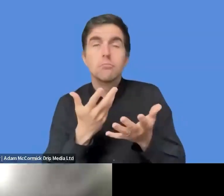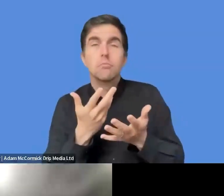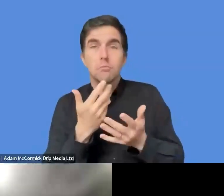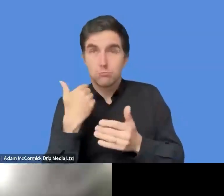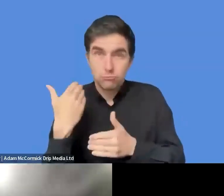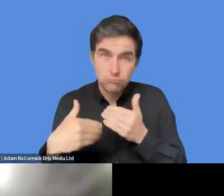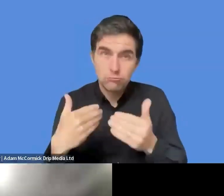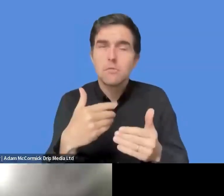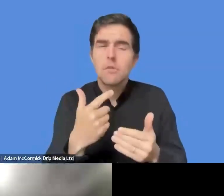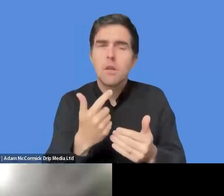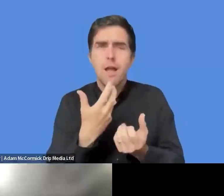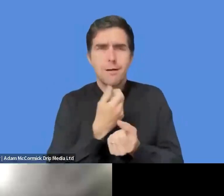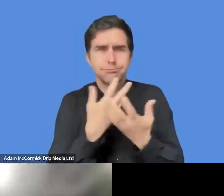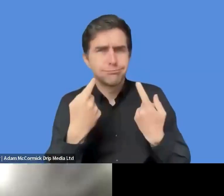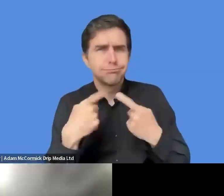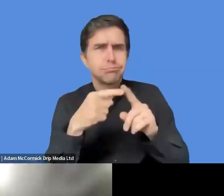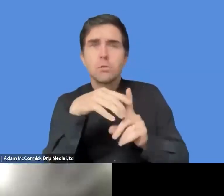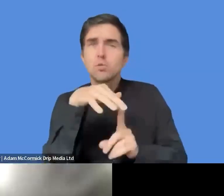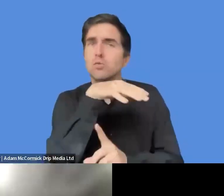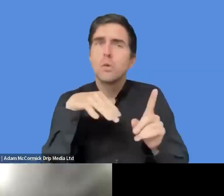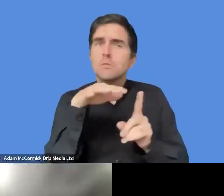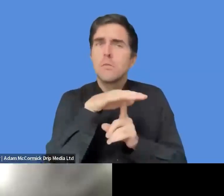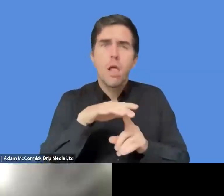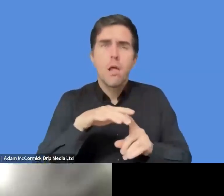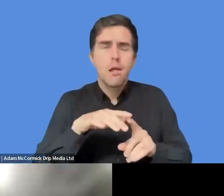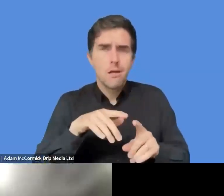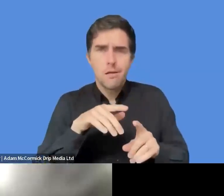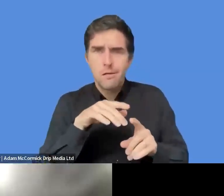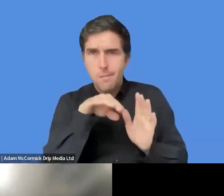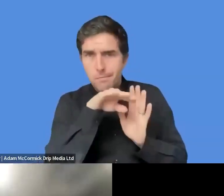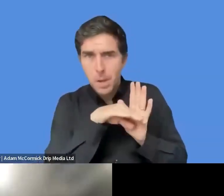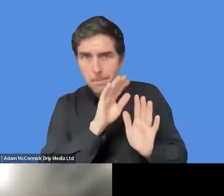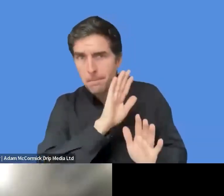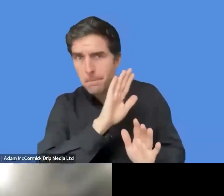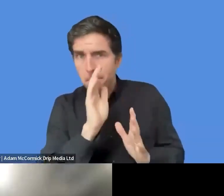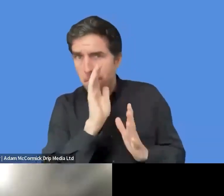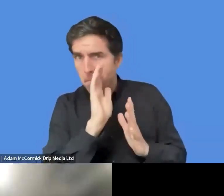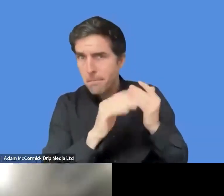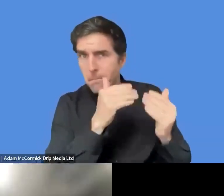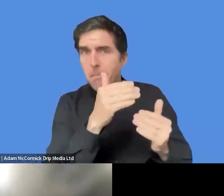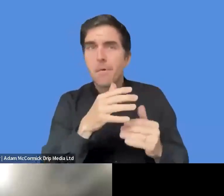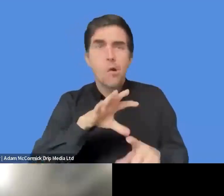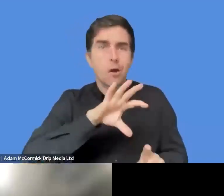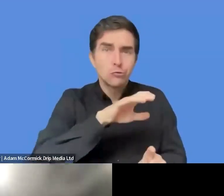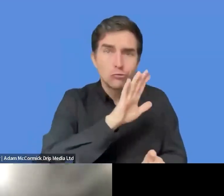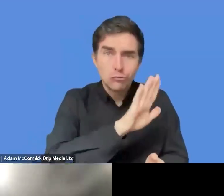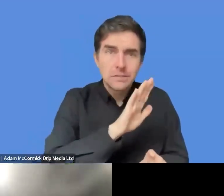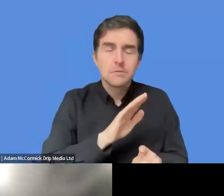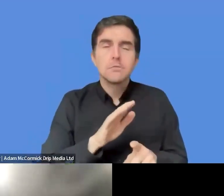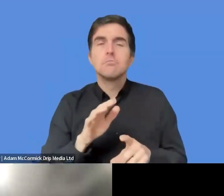that we're implementing as a country. On the second question from Samuel,